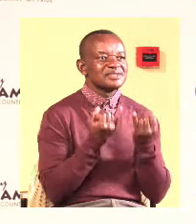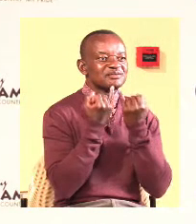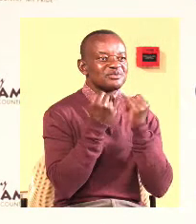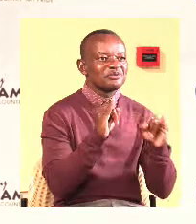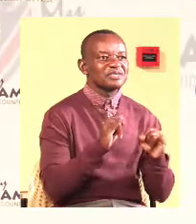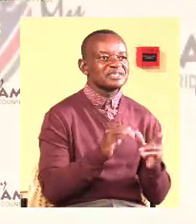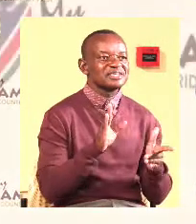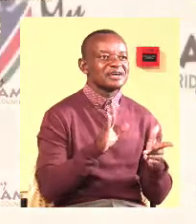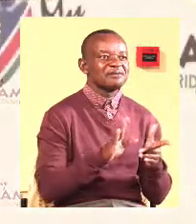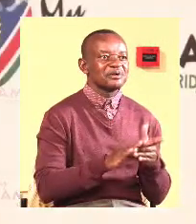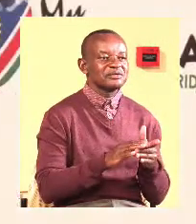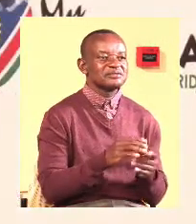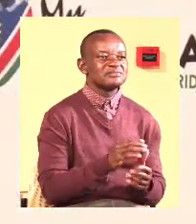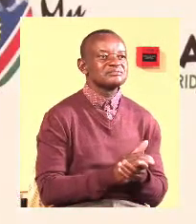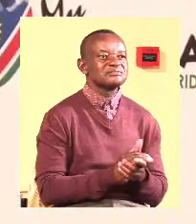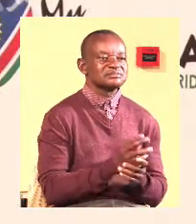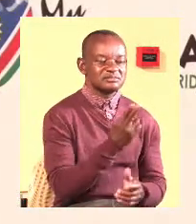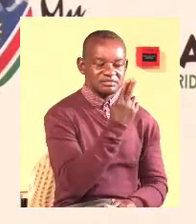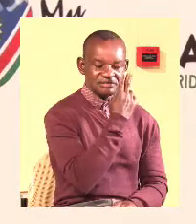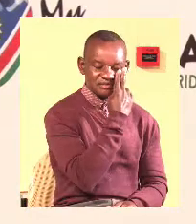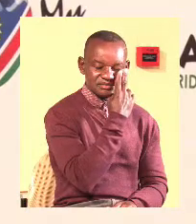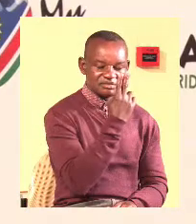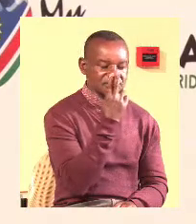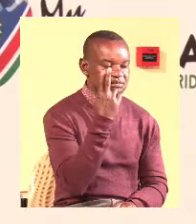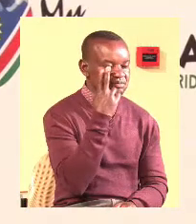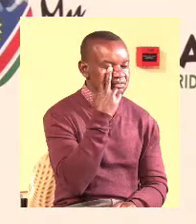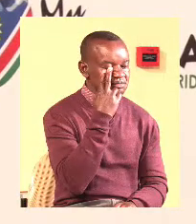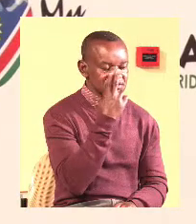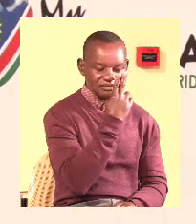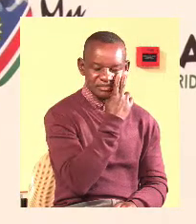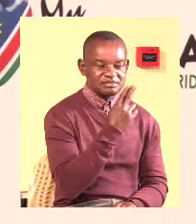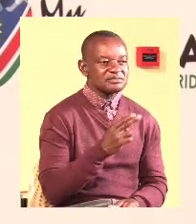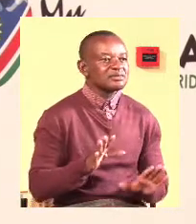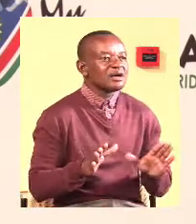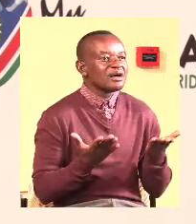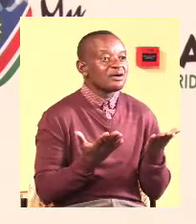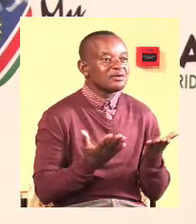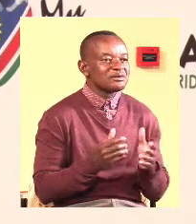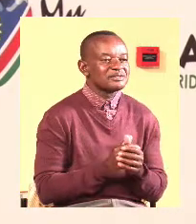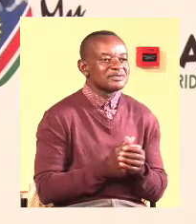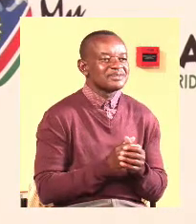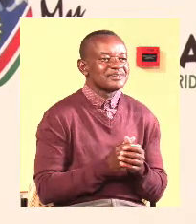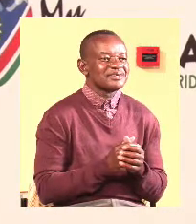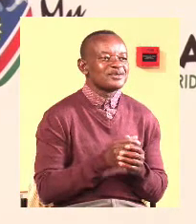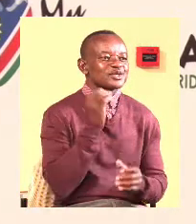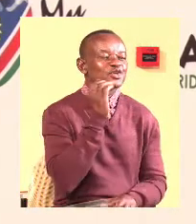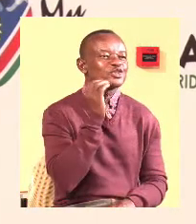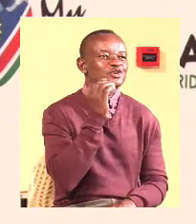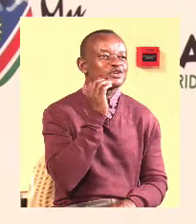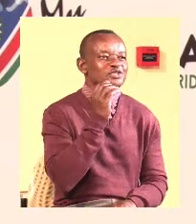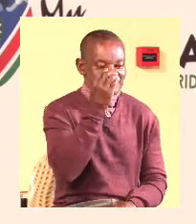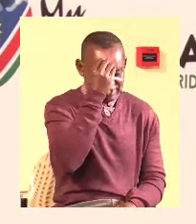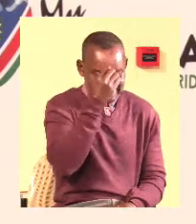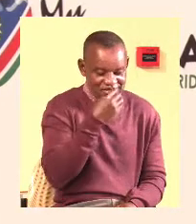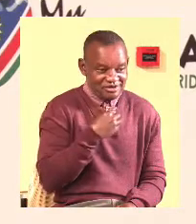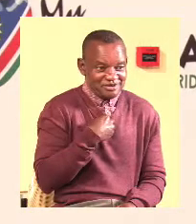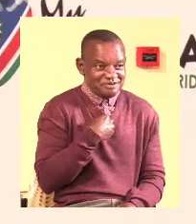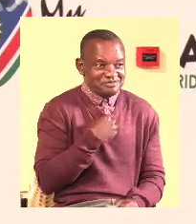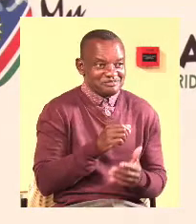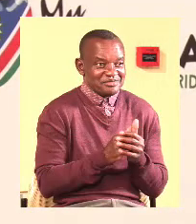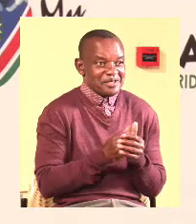but I believe it should be in a pipeline. Our IEC division is very committed to make sure that each and everybody gets